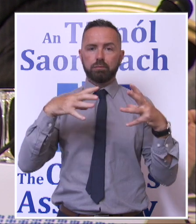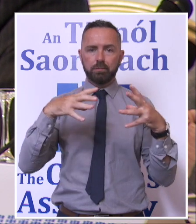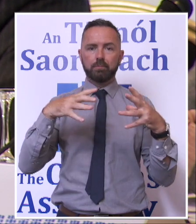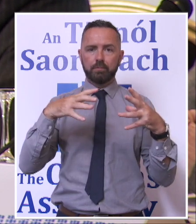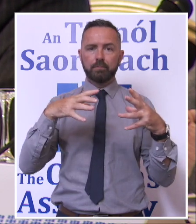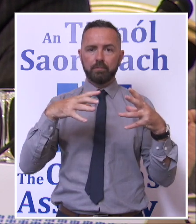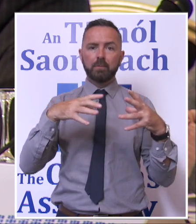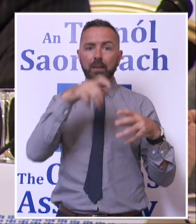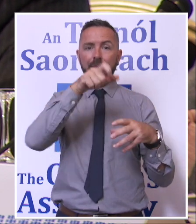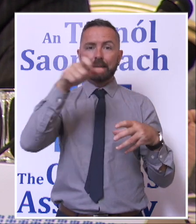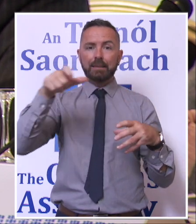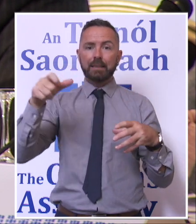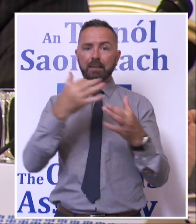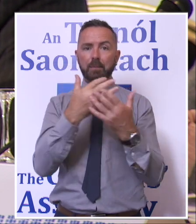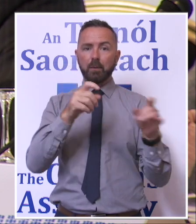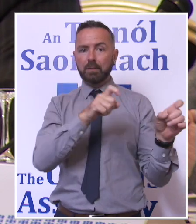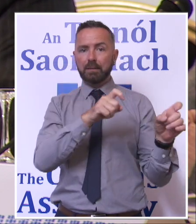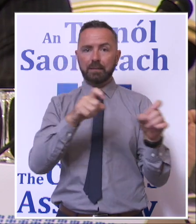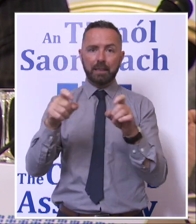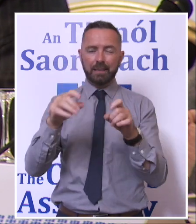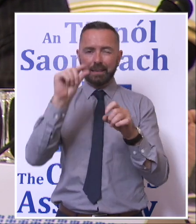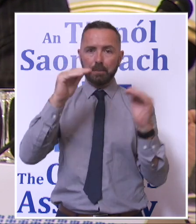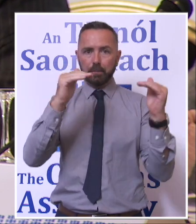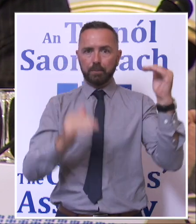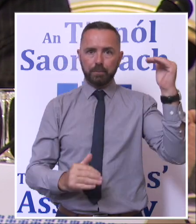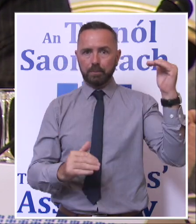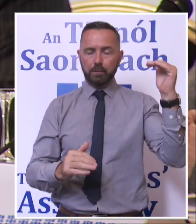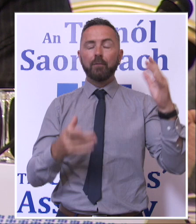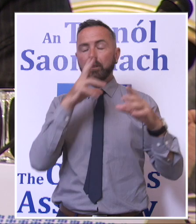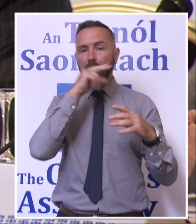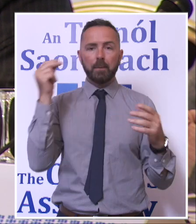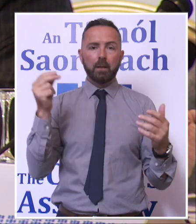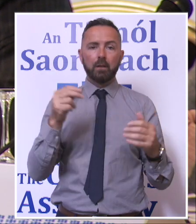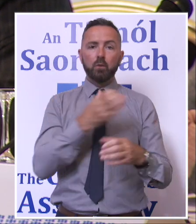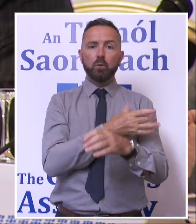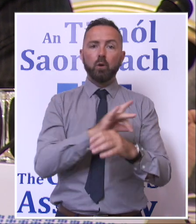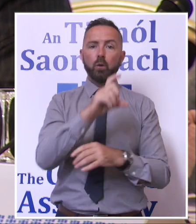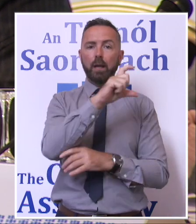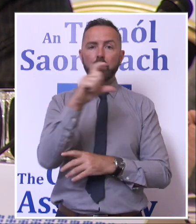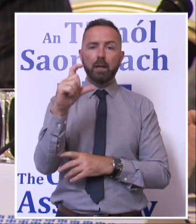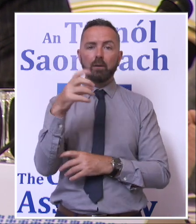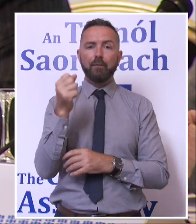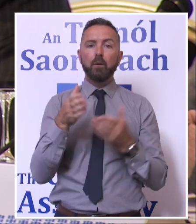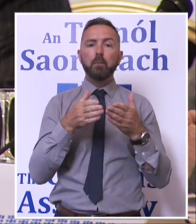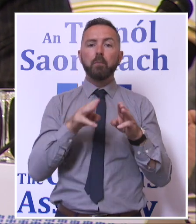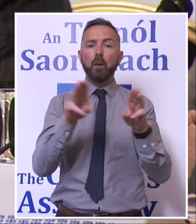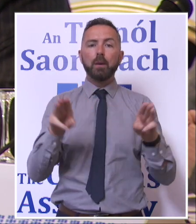the citizen-councillor ratio in Dublin remains quite skewed. So, for example, Cork County Council, which has a population